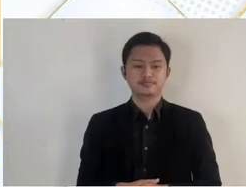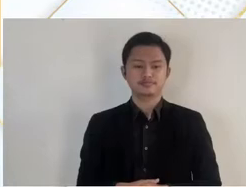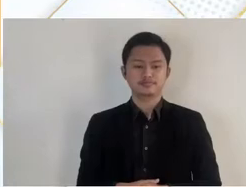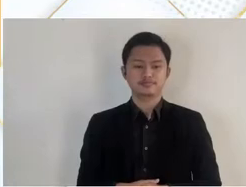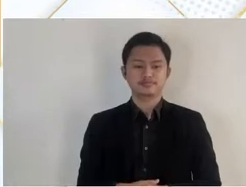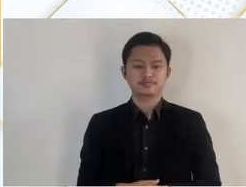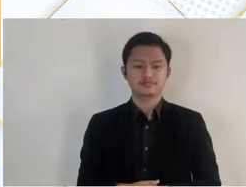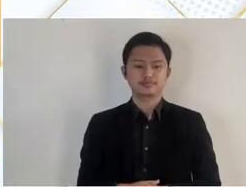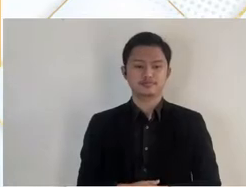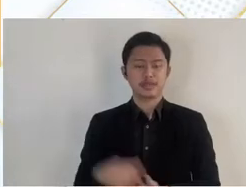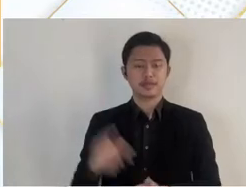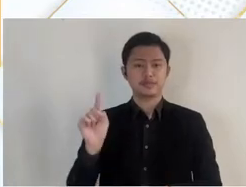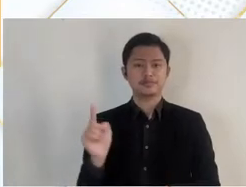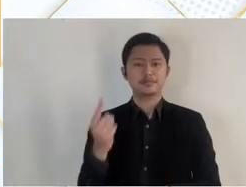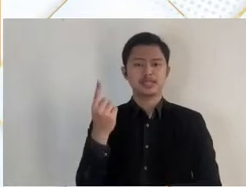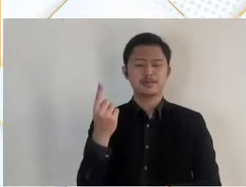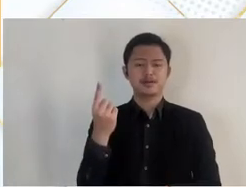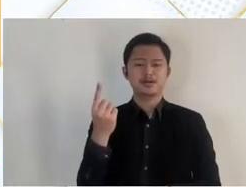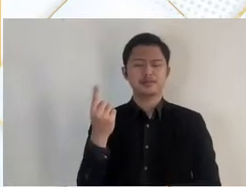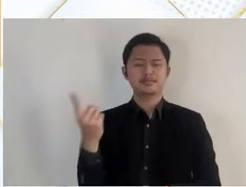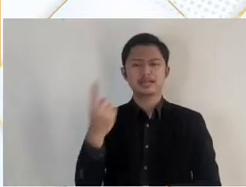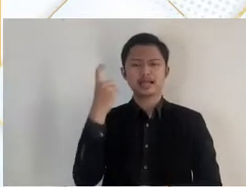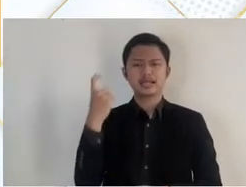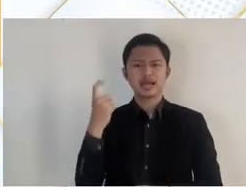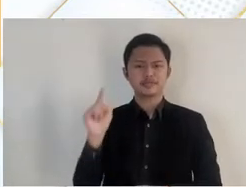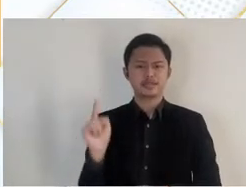The first question is,